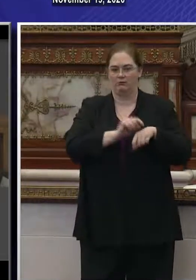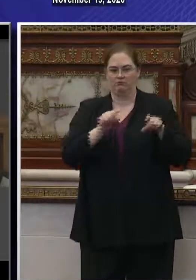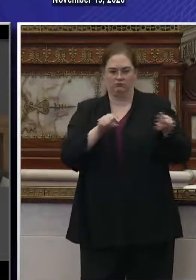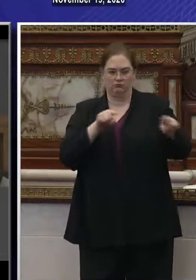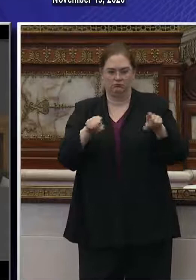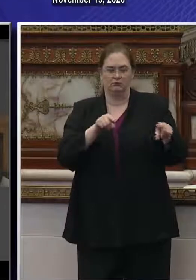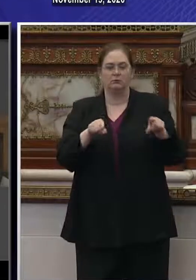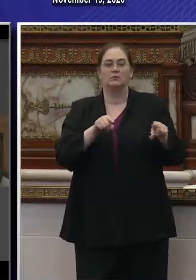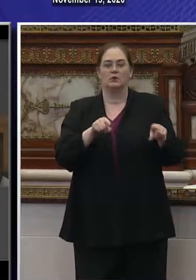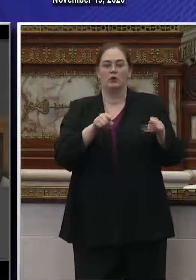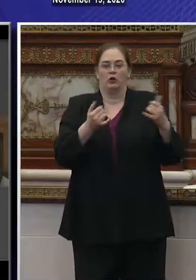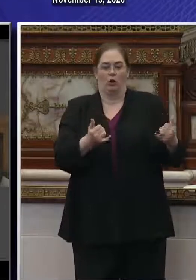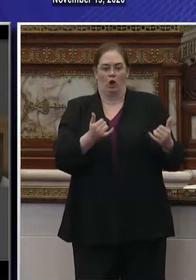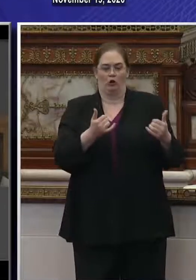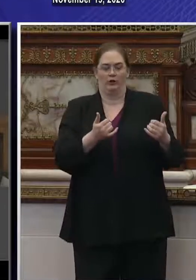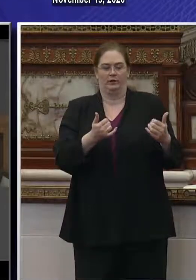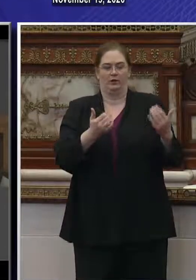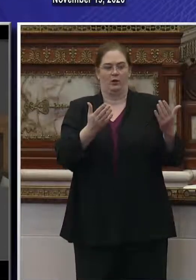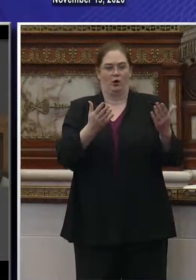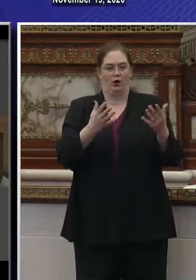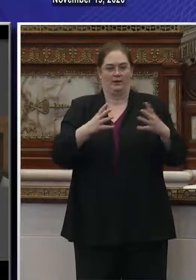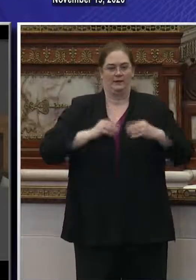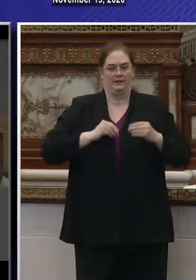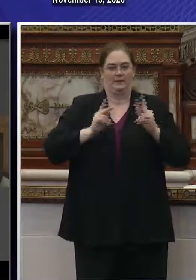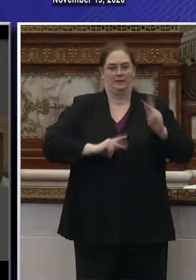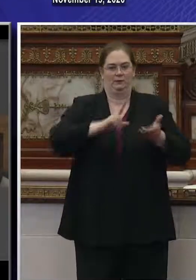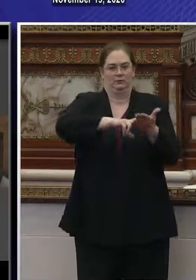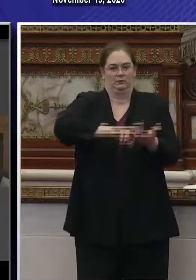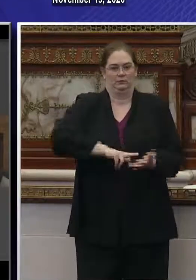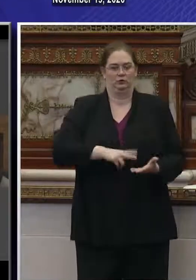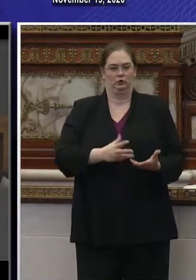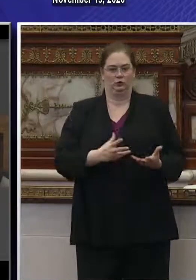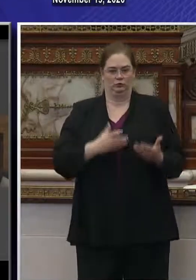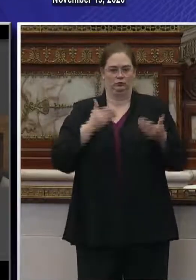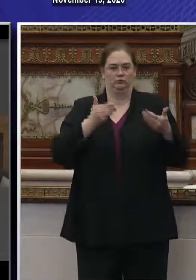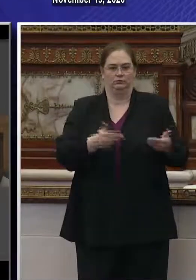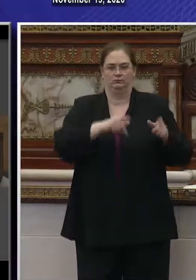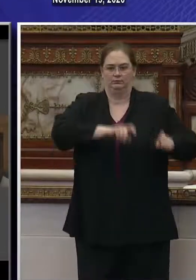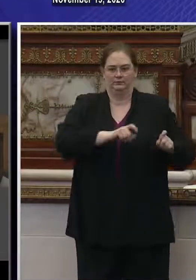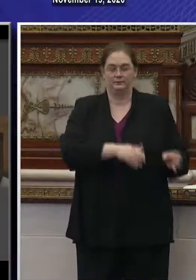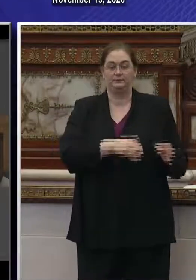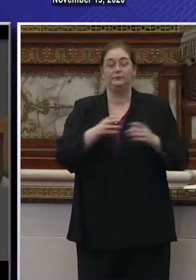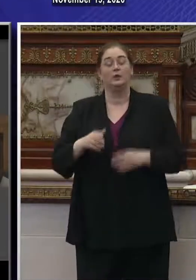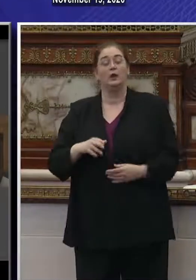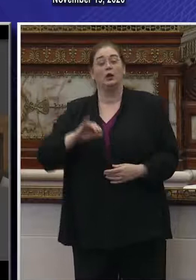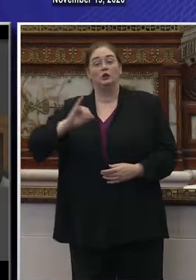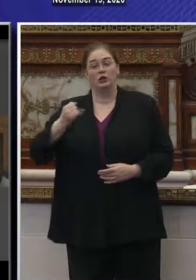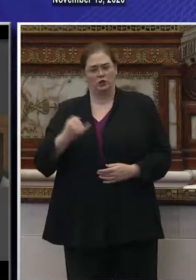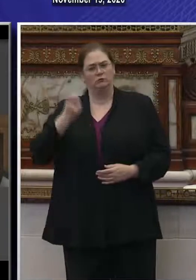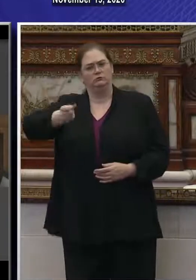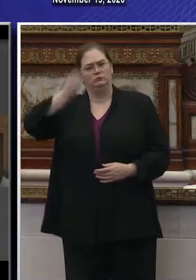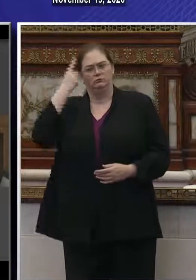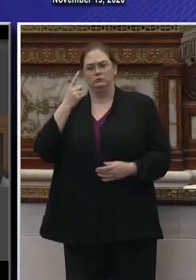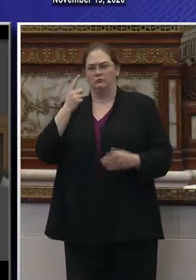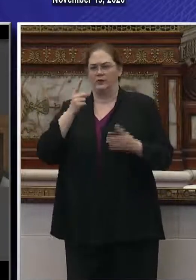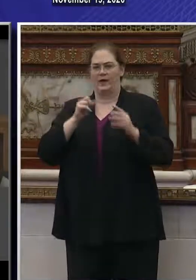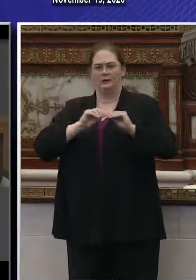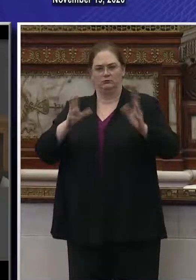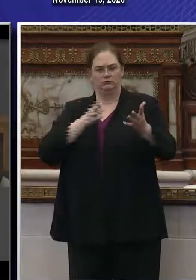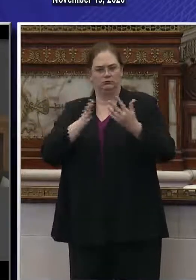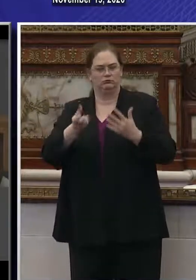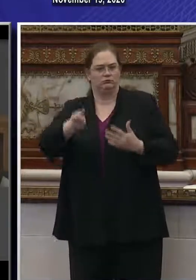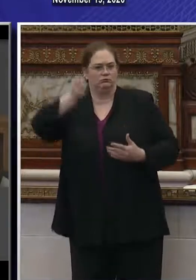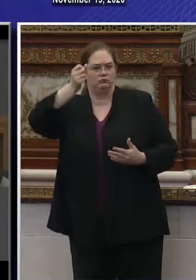that are currently enrolling subjects in it. At J&J, we understand that transparency is critically